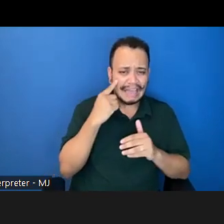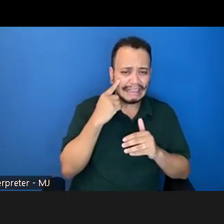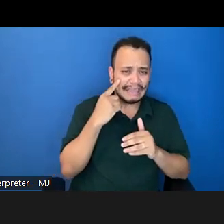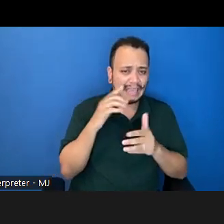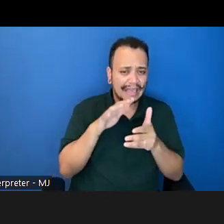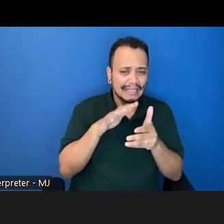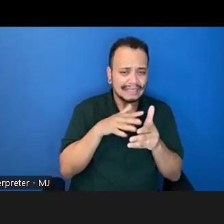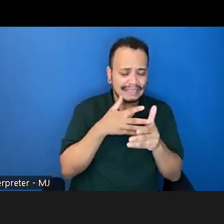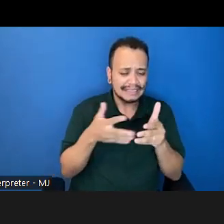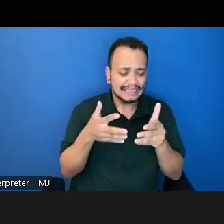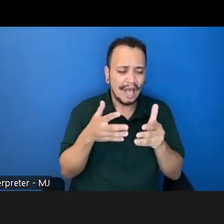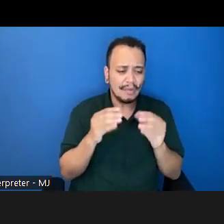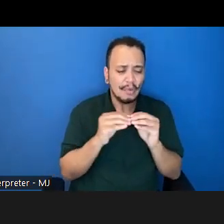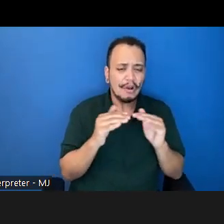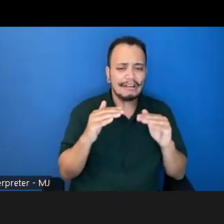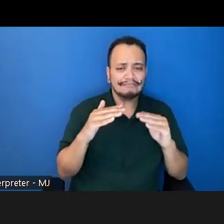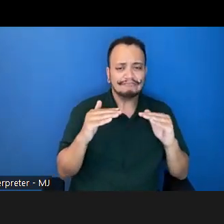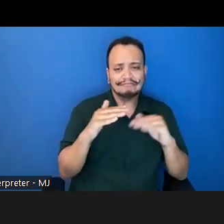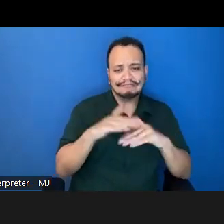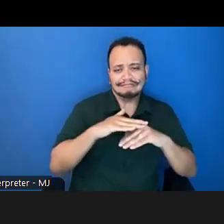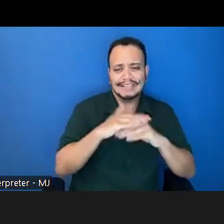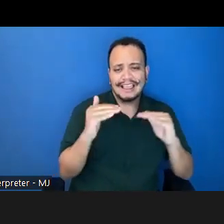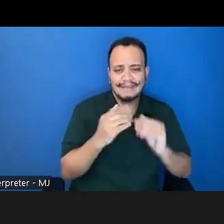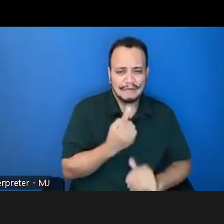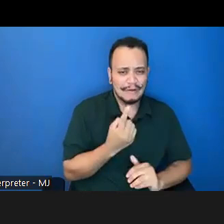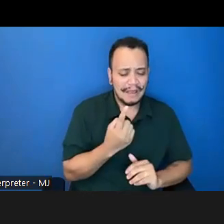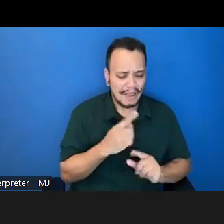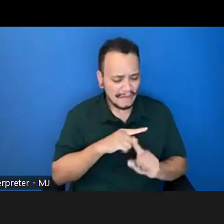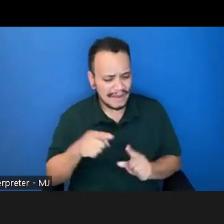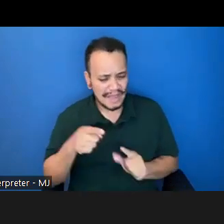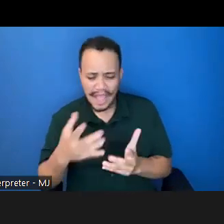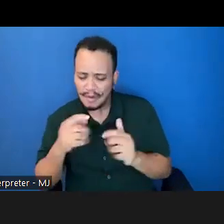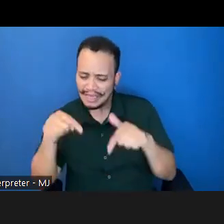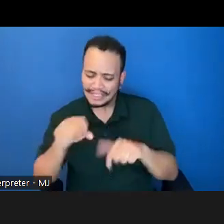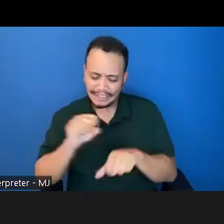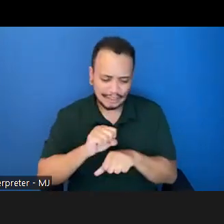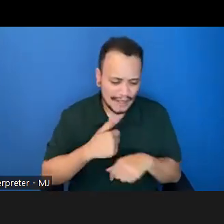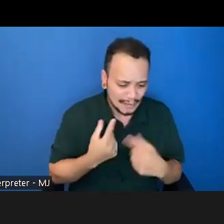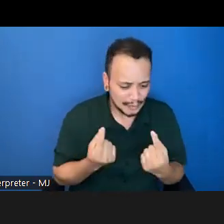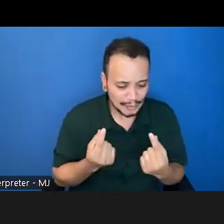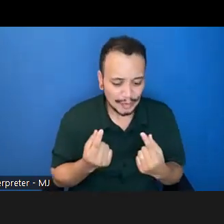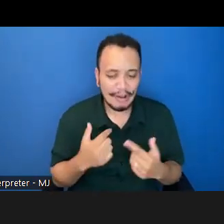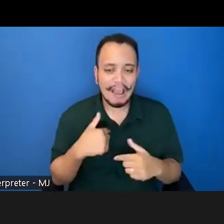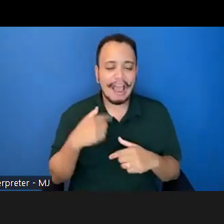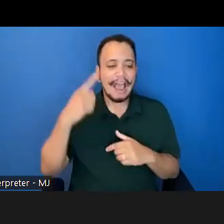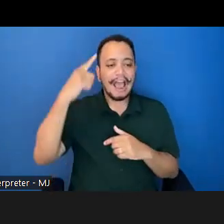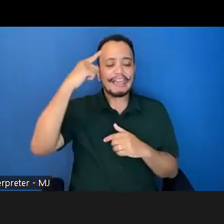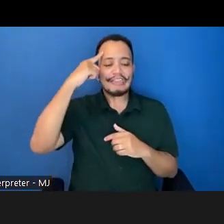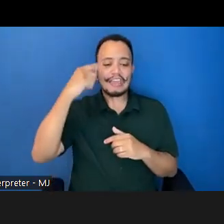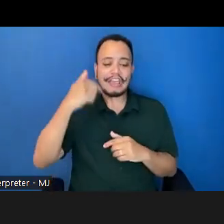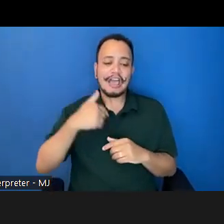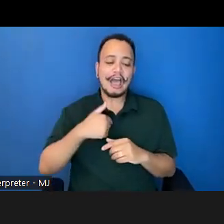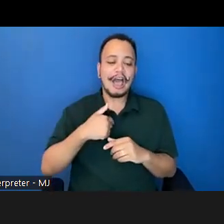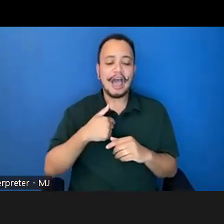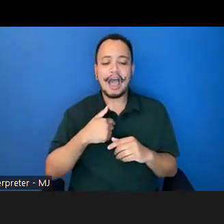XL1 level user, Mm-hmm. but I really wanted this job, and so I may have embellished a little bit and said,